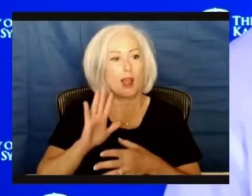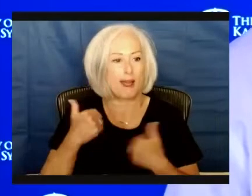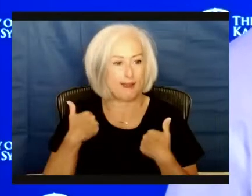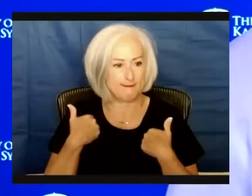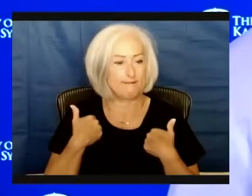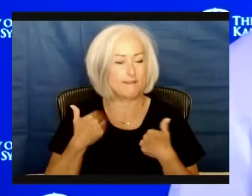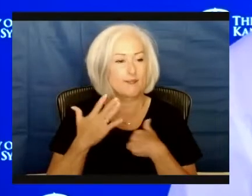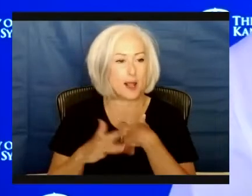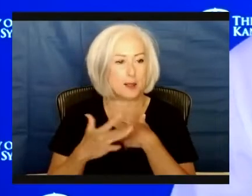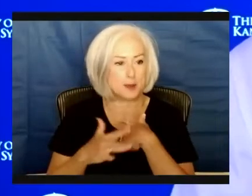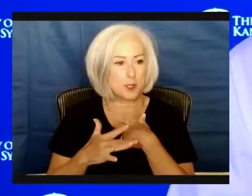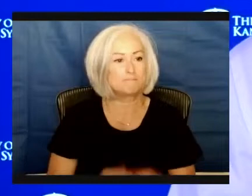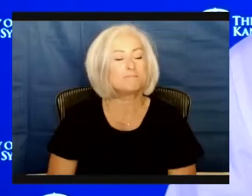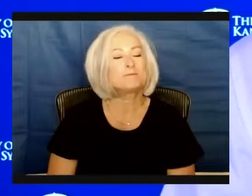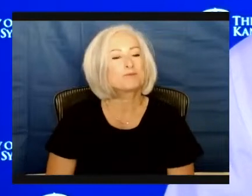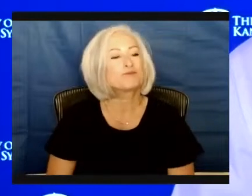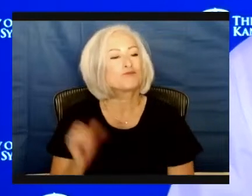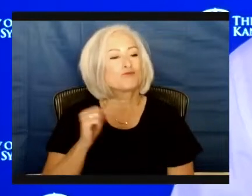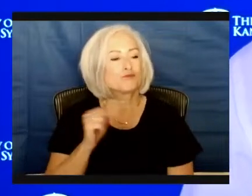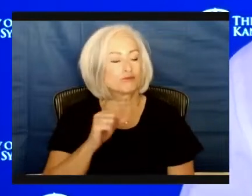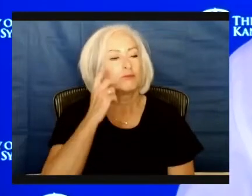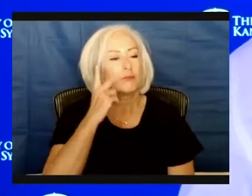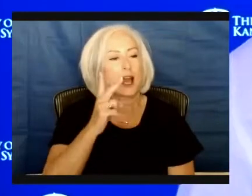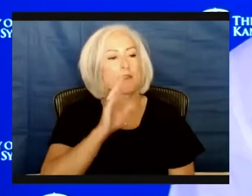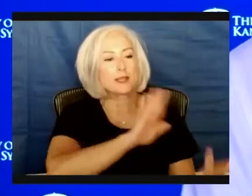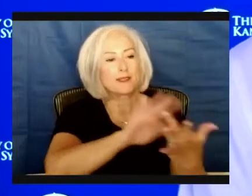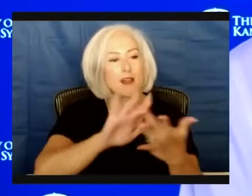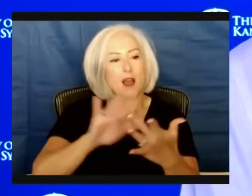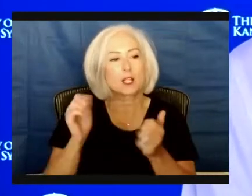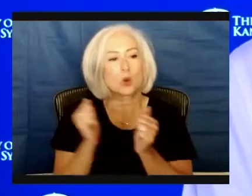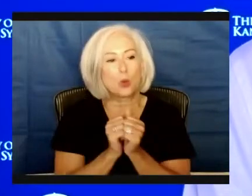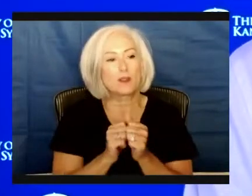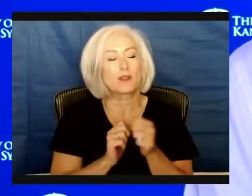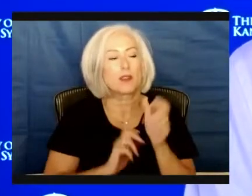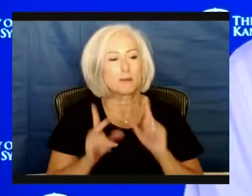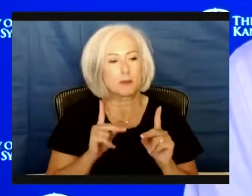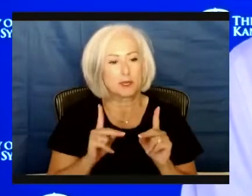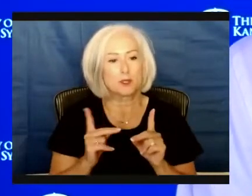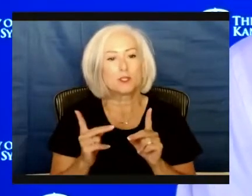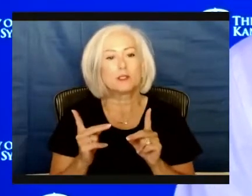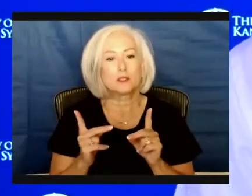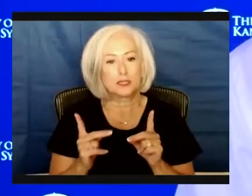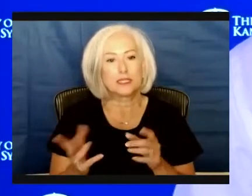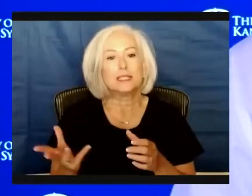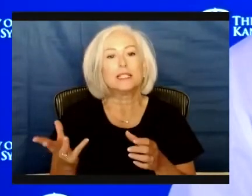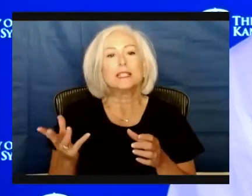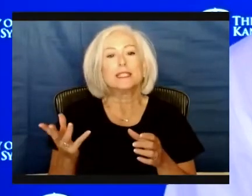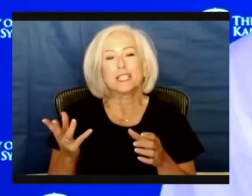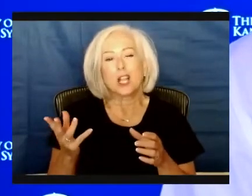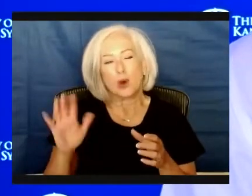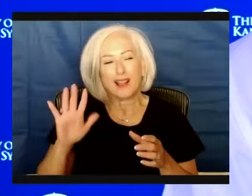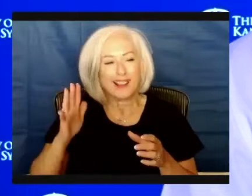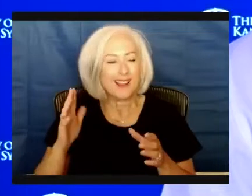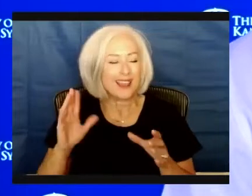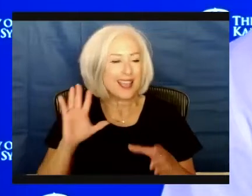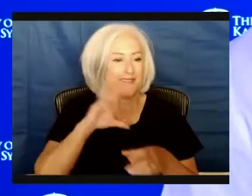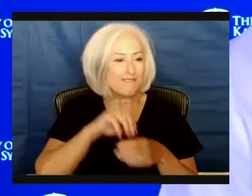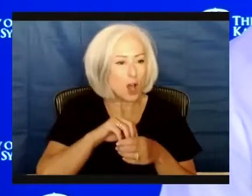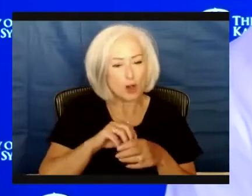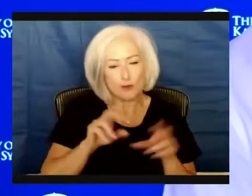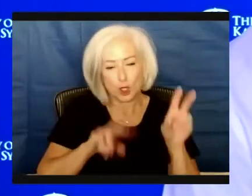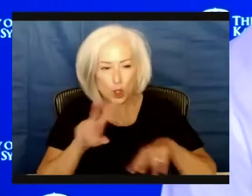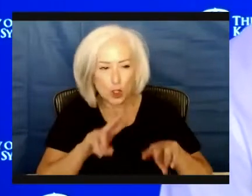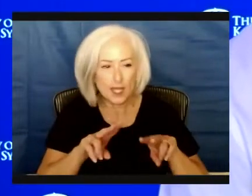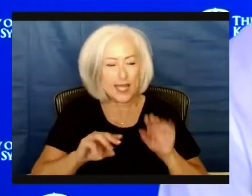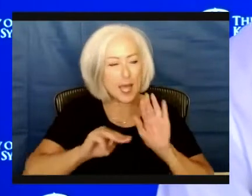the, again, but have been in contact with somebody who's peripherally involved with one of those independent FDA groups, was looking at some modeling. And from one of